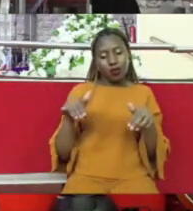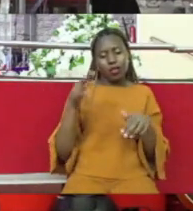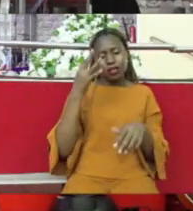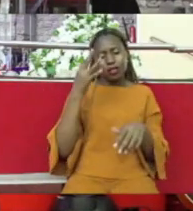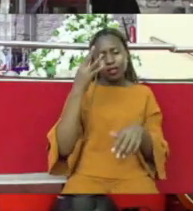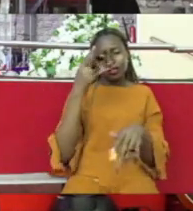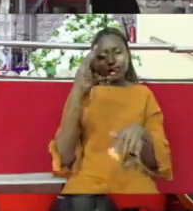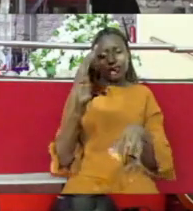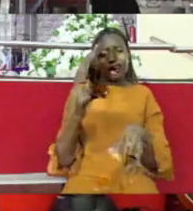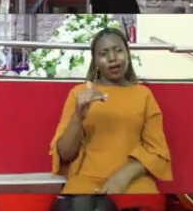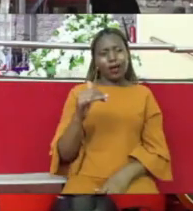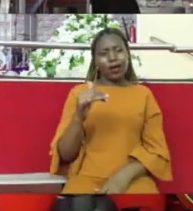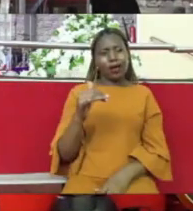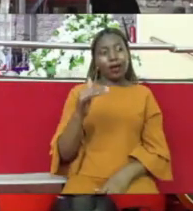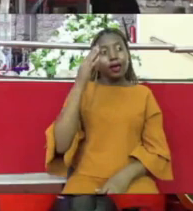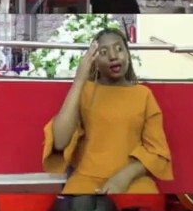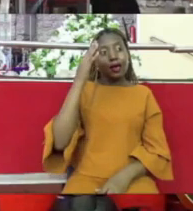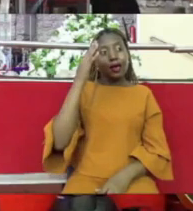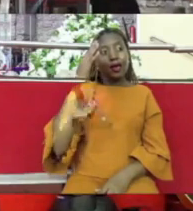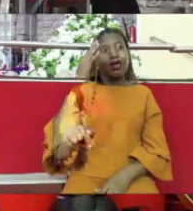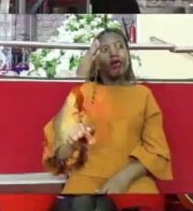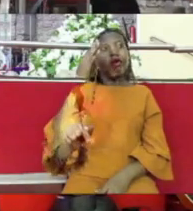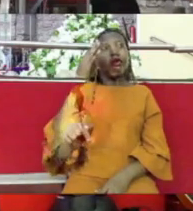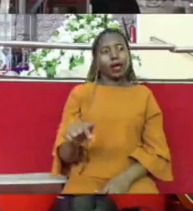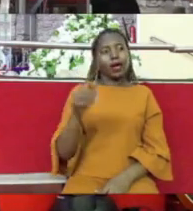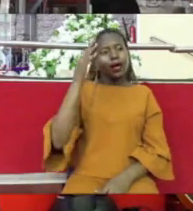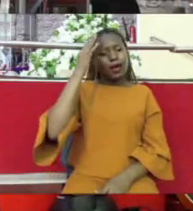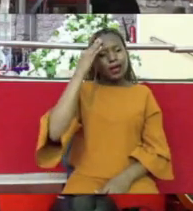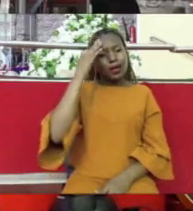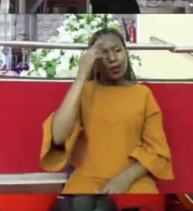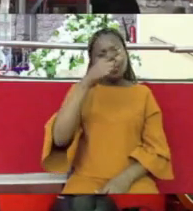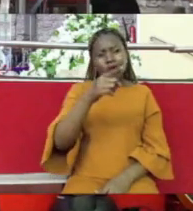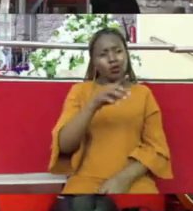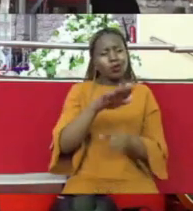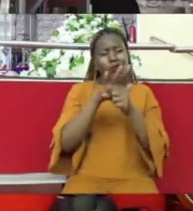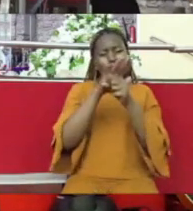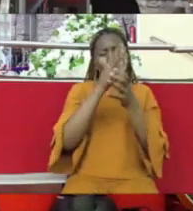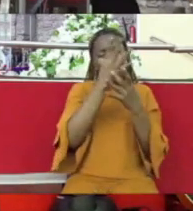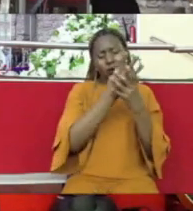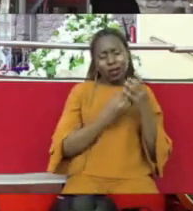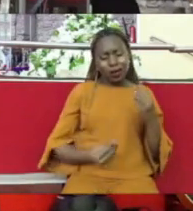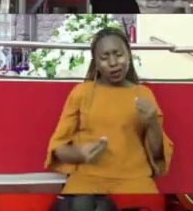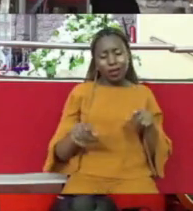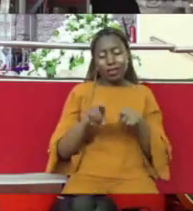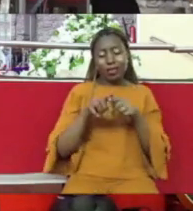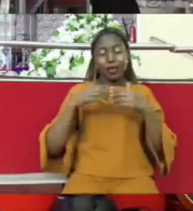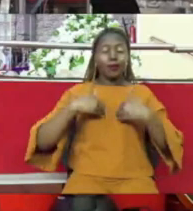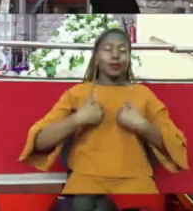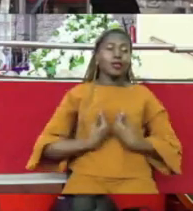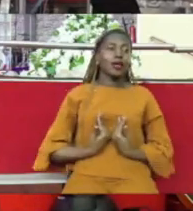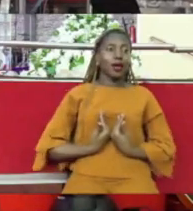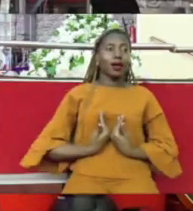coming. Na anakungoja kwa sababu anajua unakuja. He knows you are desperate, he knows you are tired. Anajua kwamba umechoka na uko katika hali mbaya. He knows